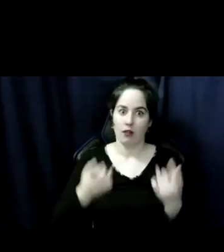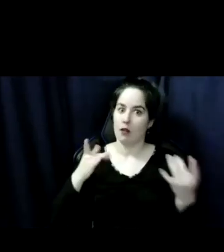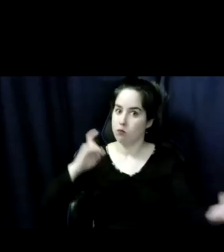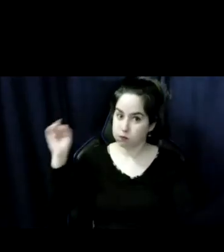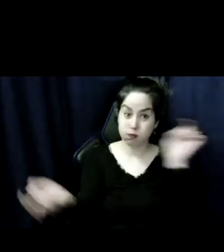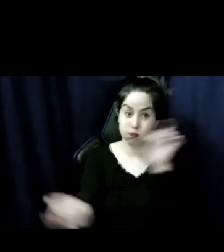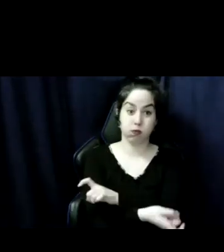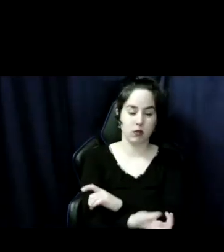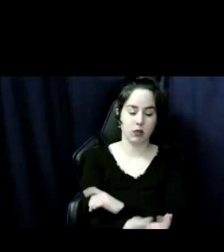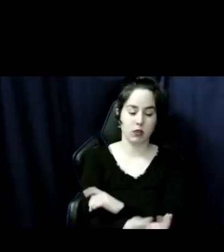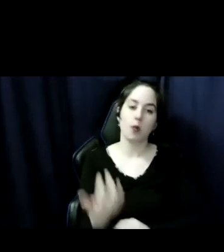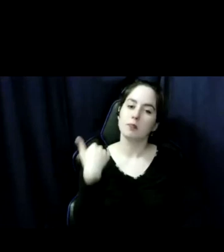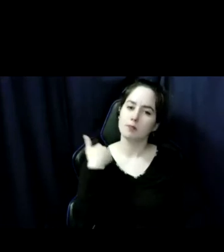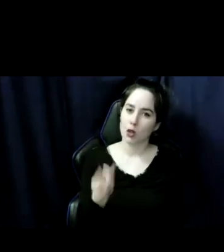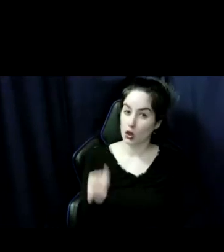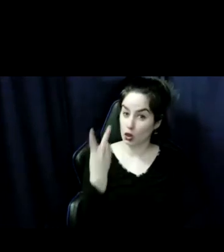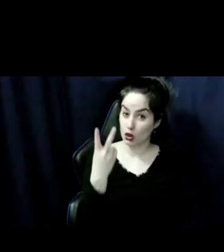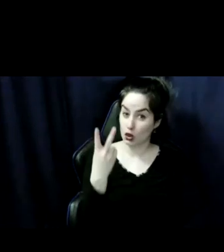categories of